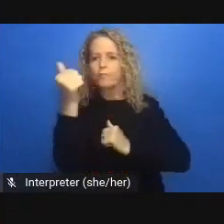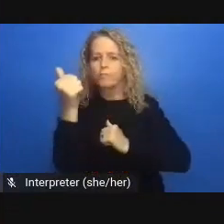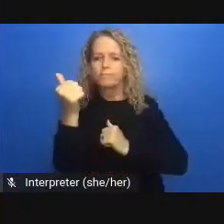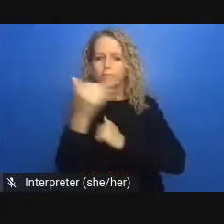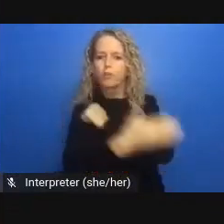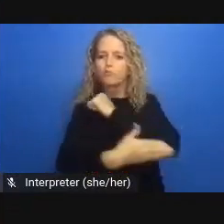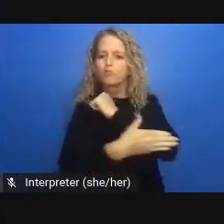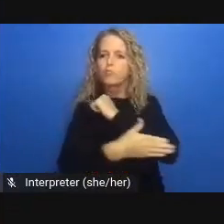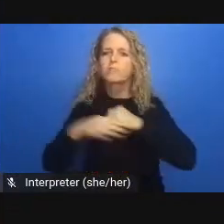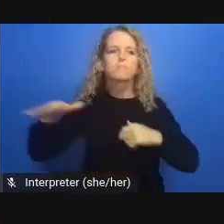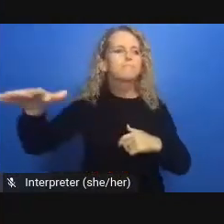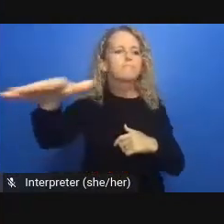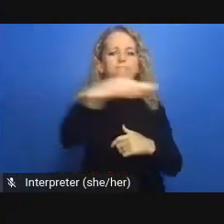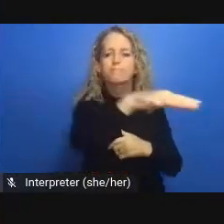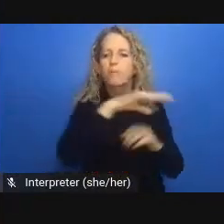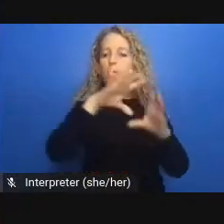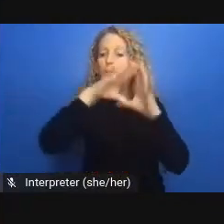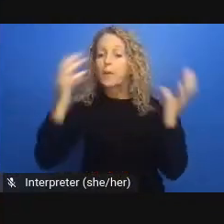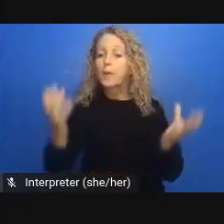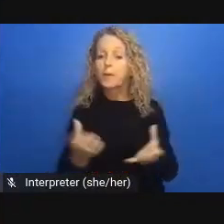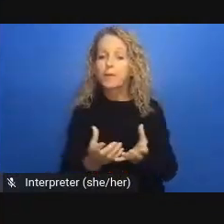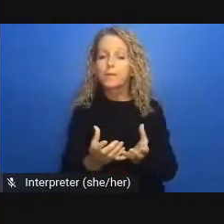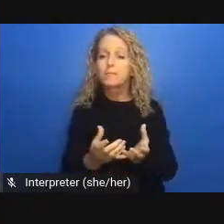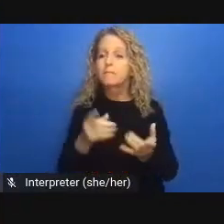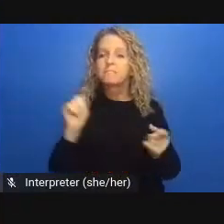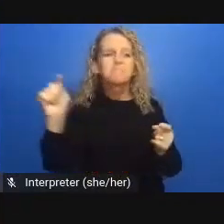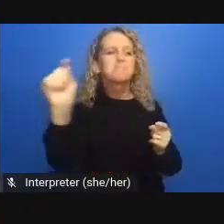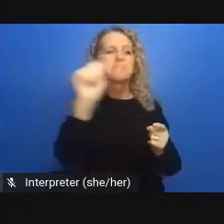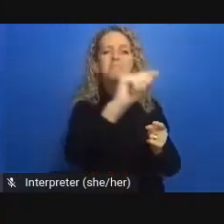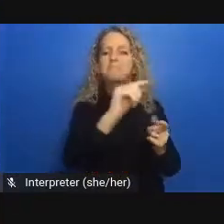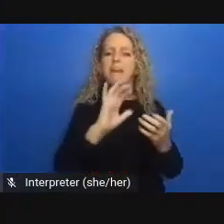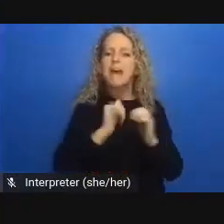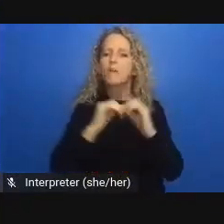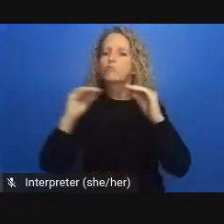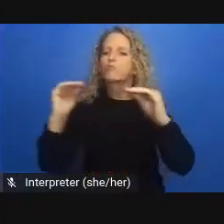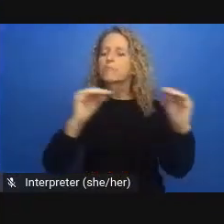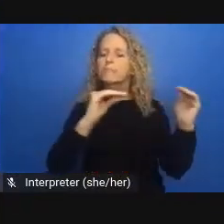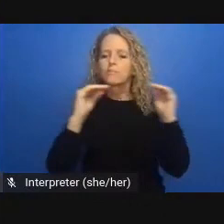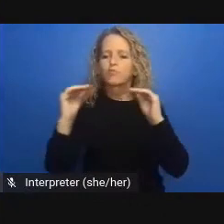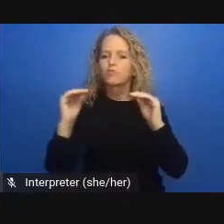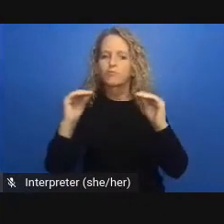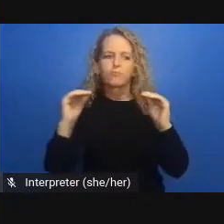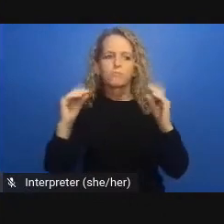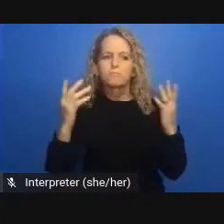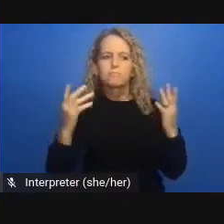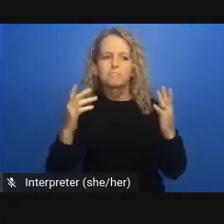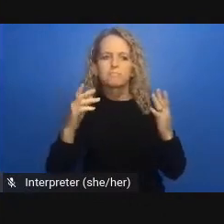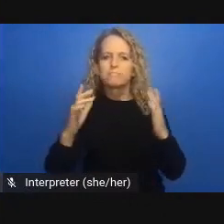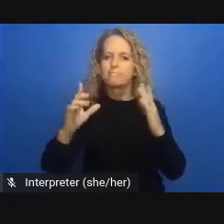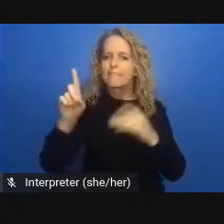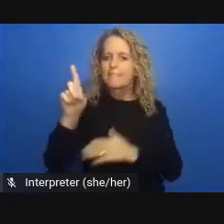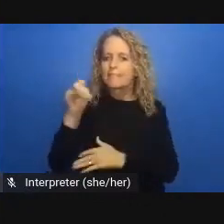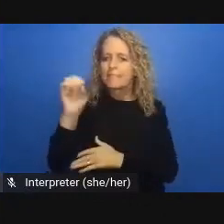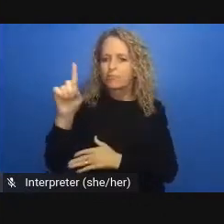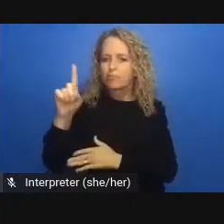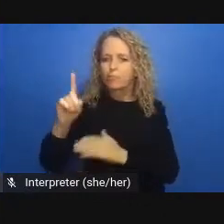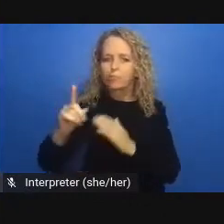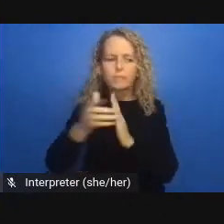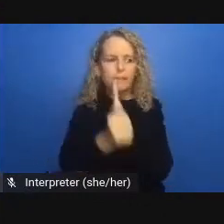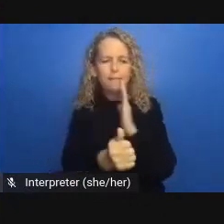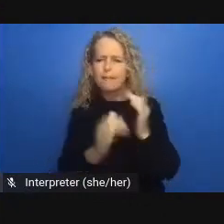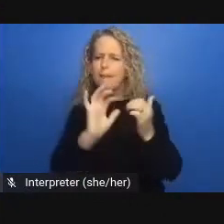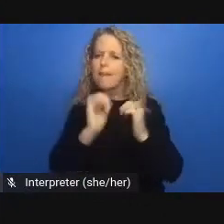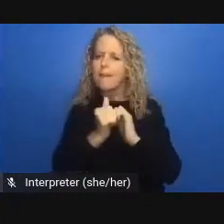around ensuring that digital skills are taught at all levels of the ecosystem. So we need to do a scan